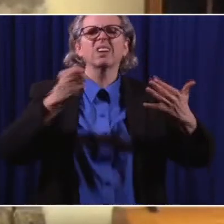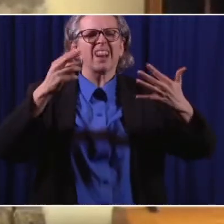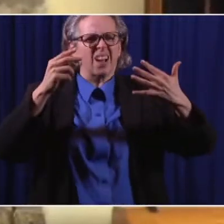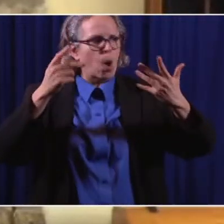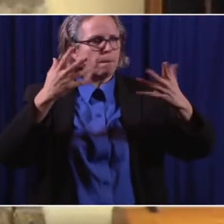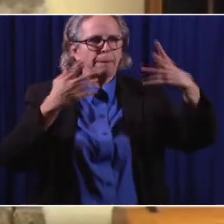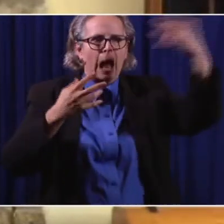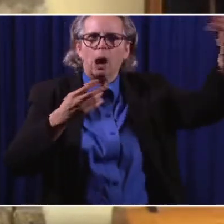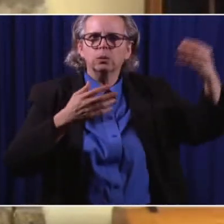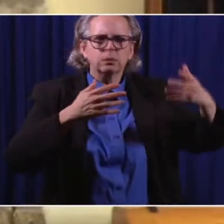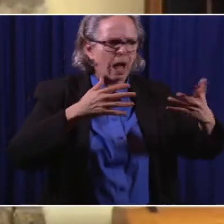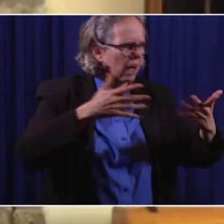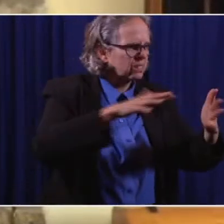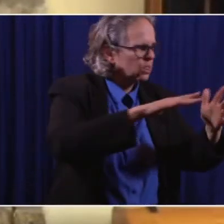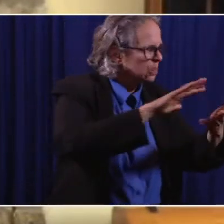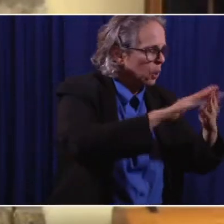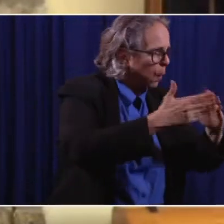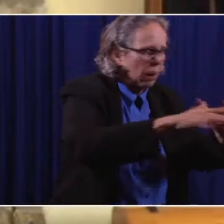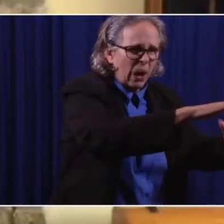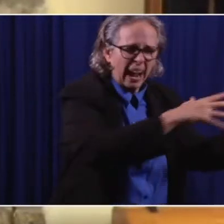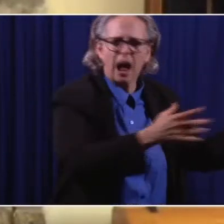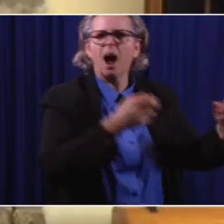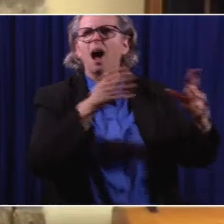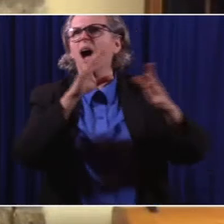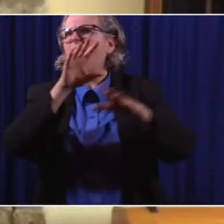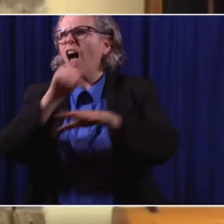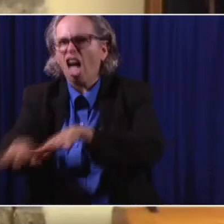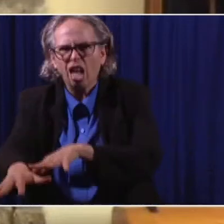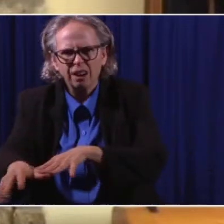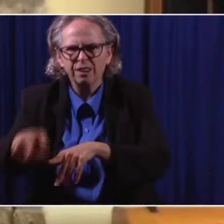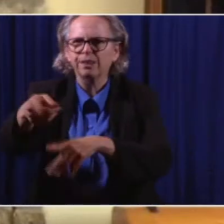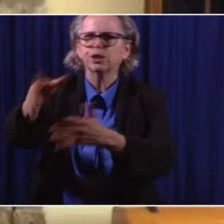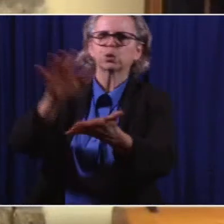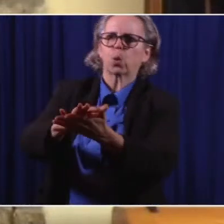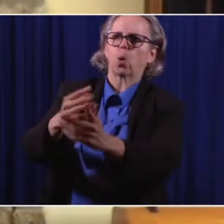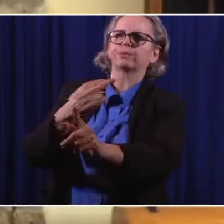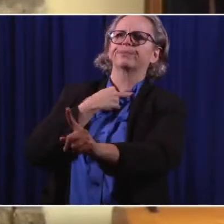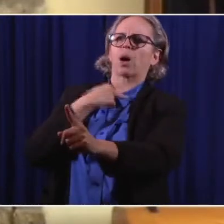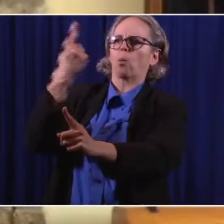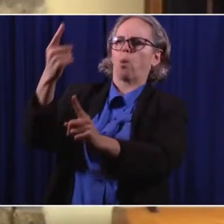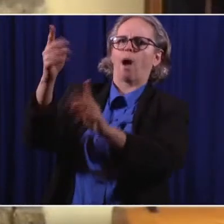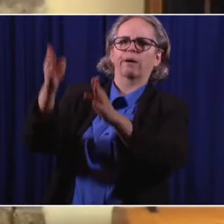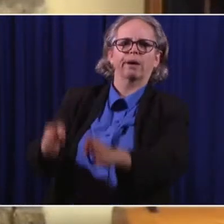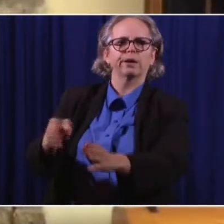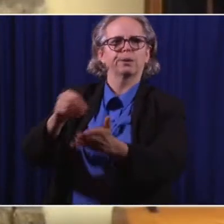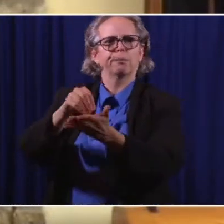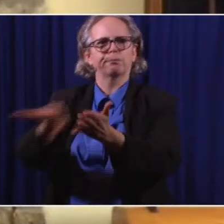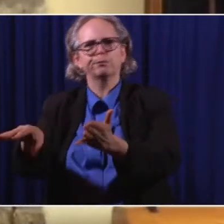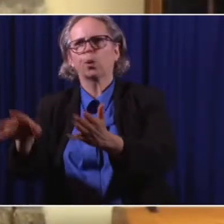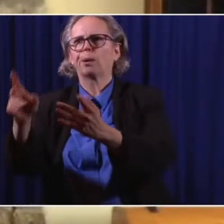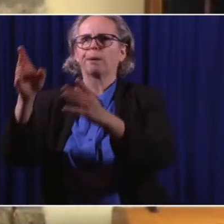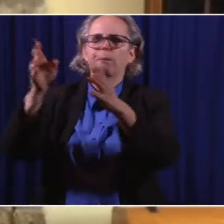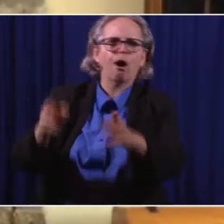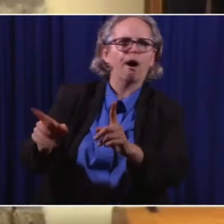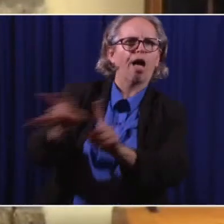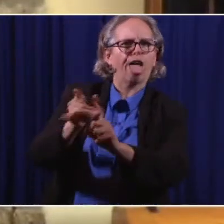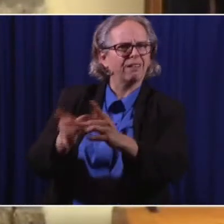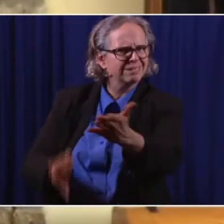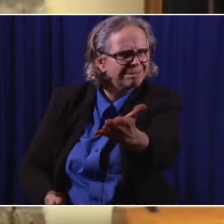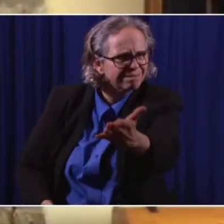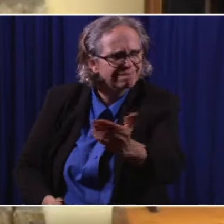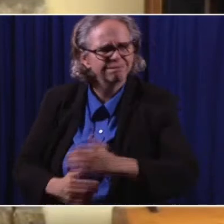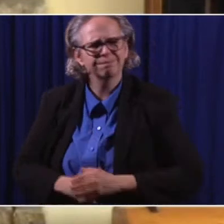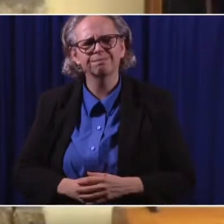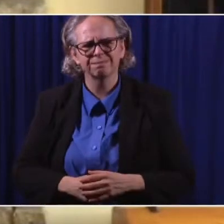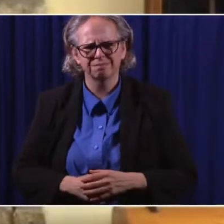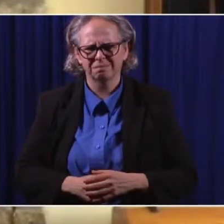So these are all things that I think, particularly parents and school officials where kids have been out